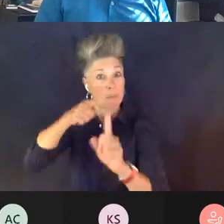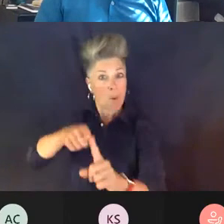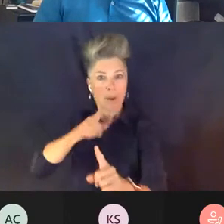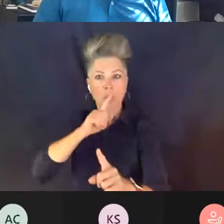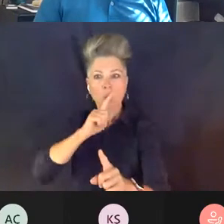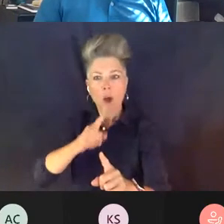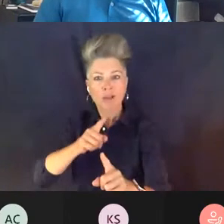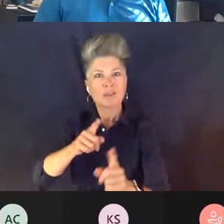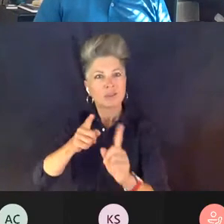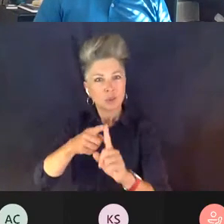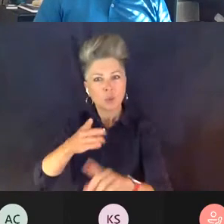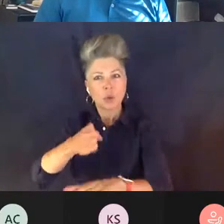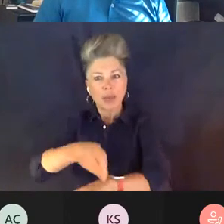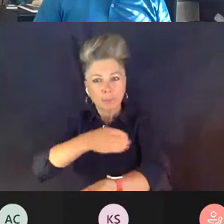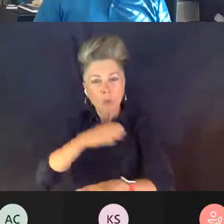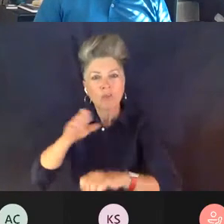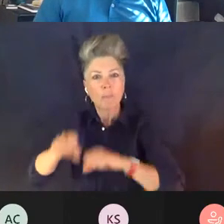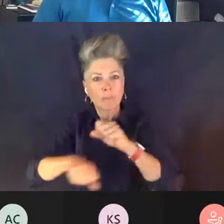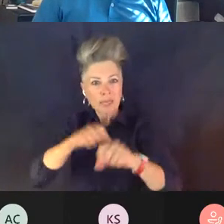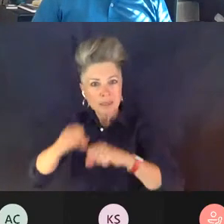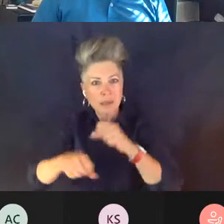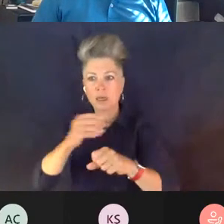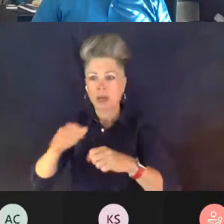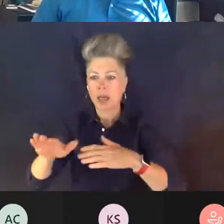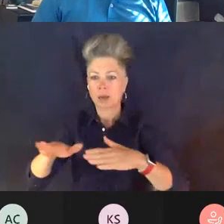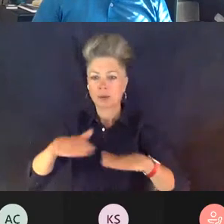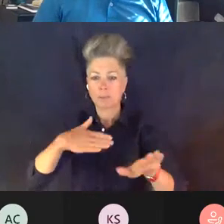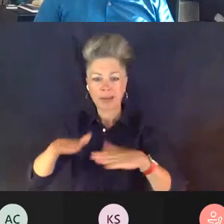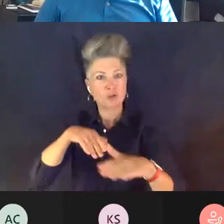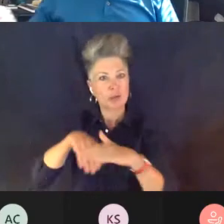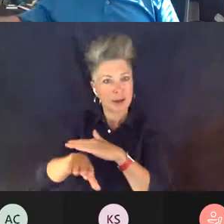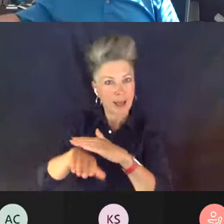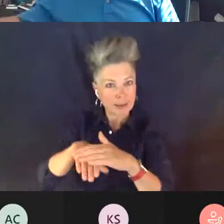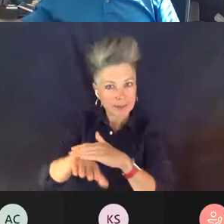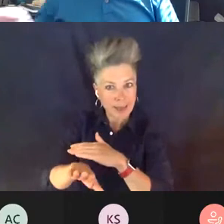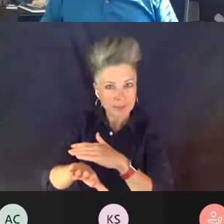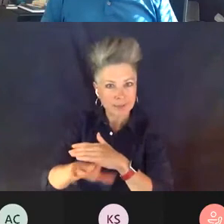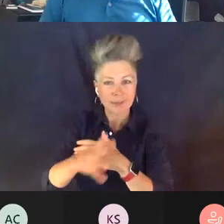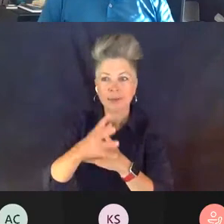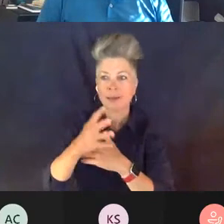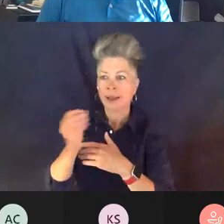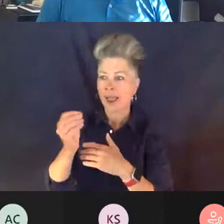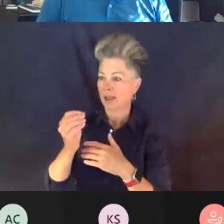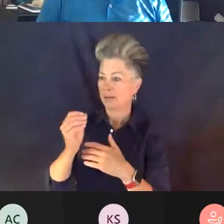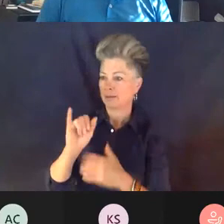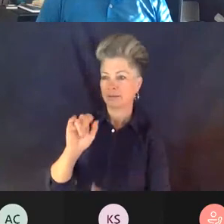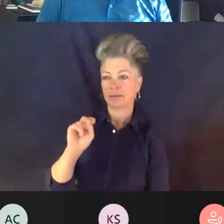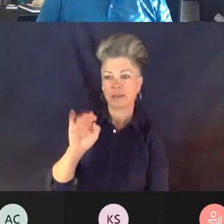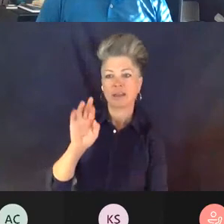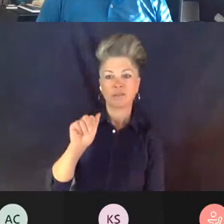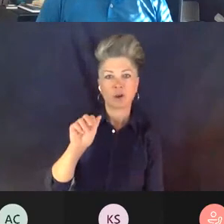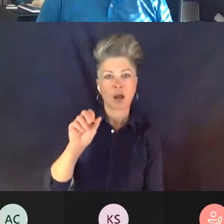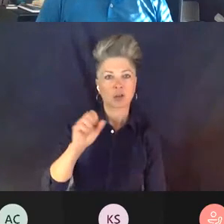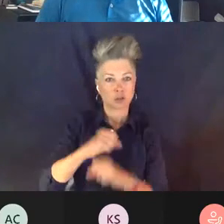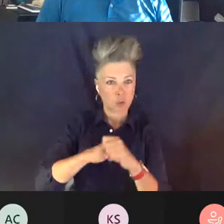improving bicycling and pedestrian access and infrastructure in the city, et